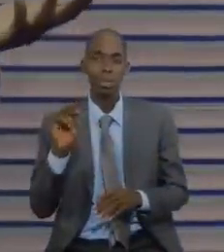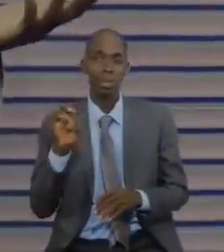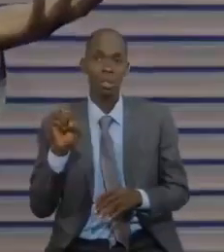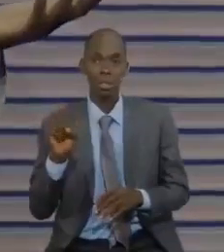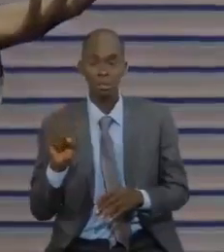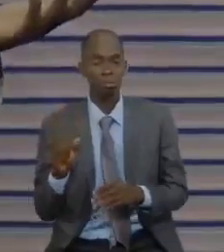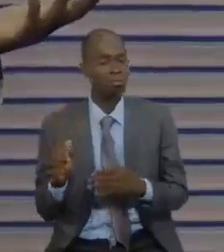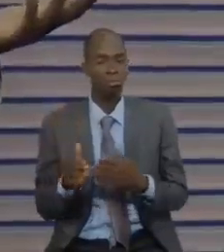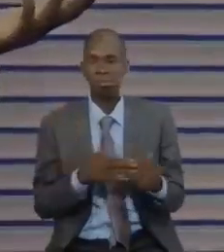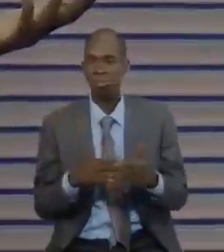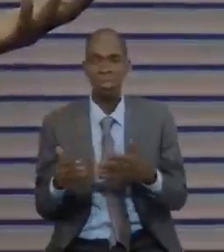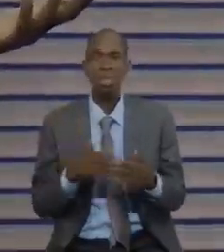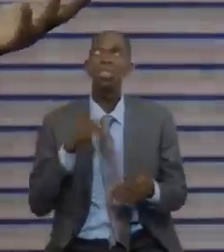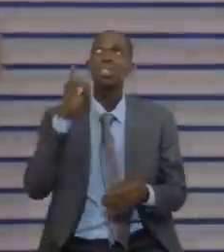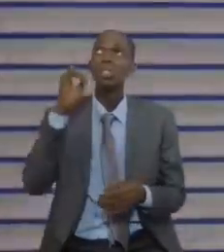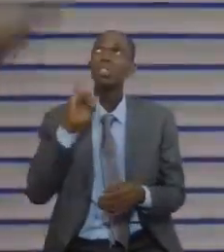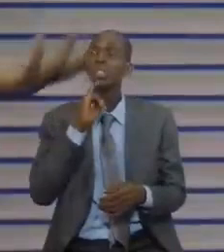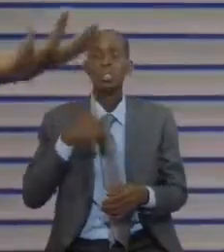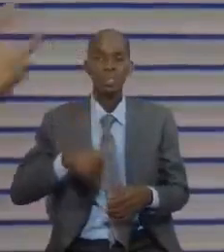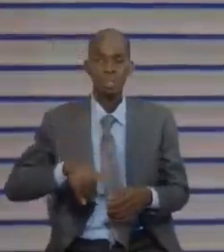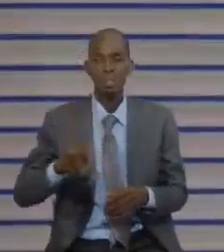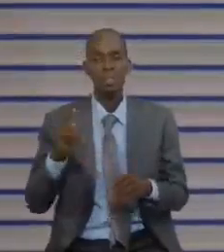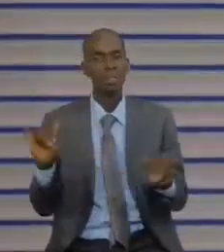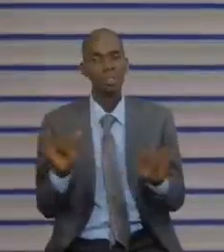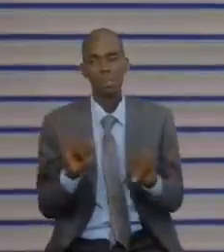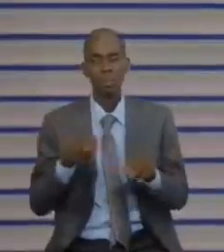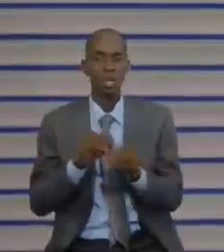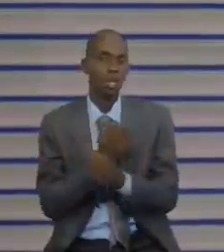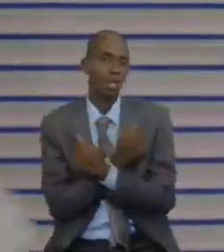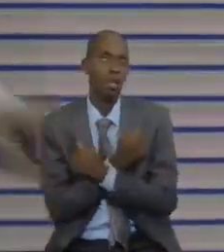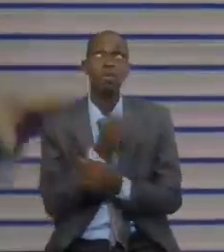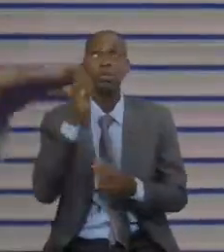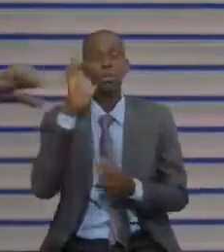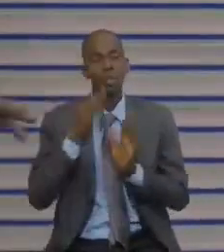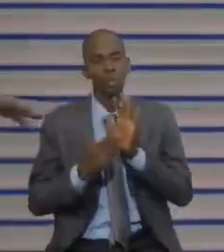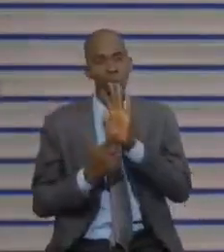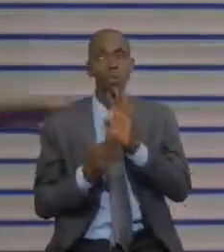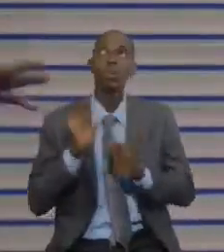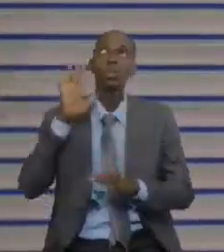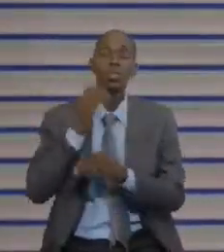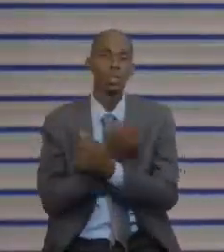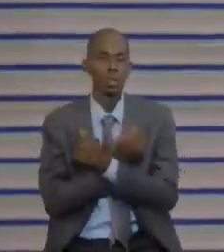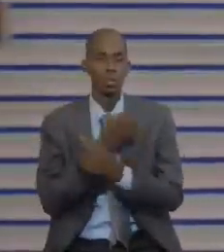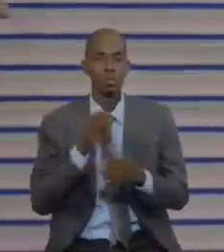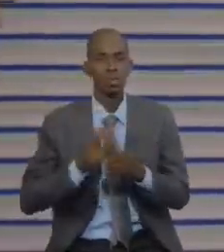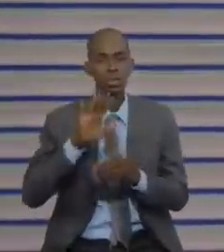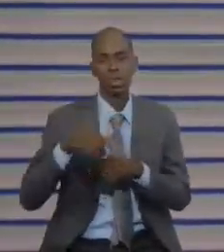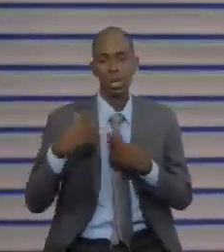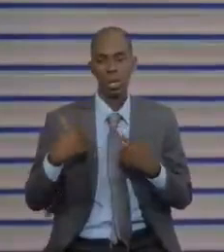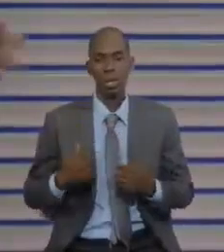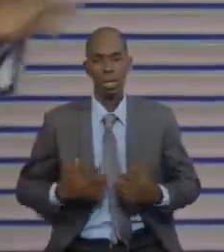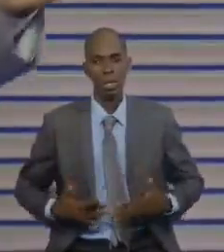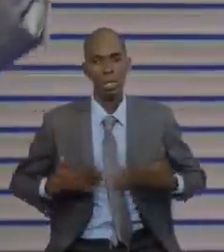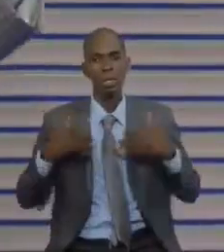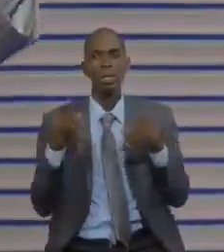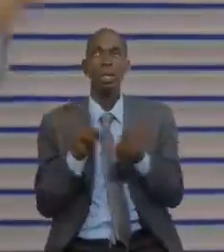it's still the same in love. And it's going to manifest his love in your heart, in your life, as he